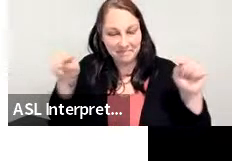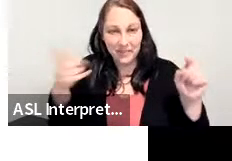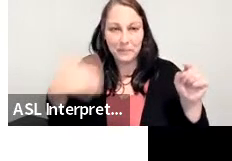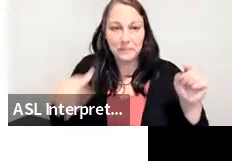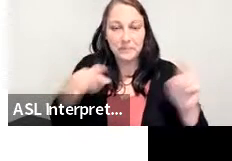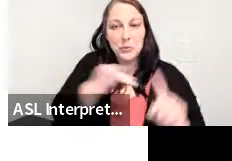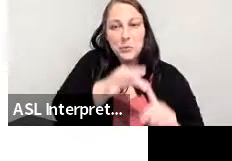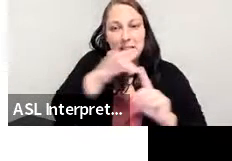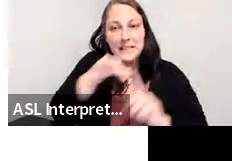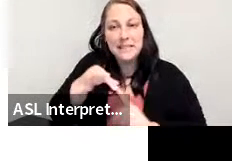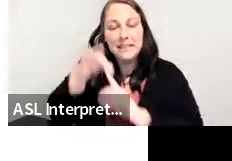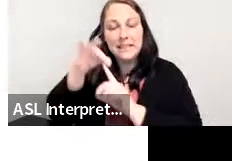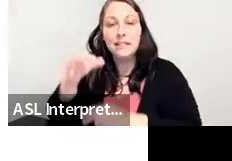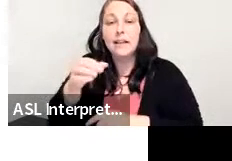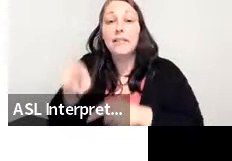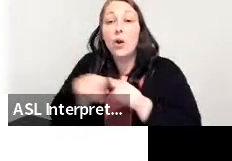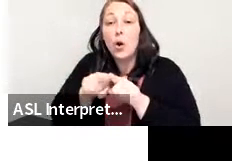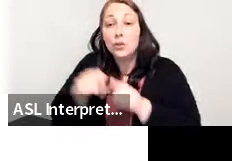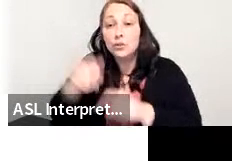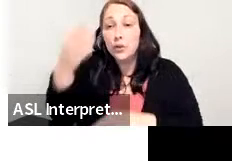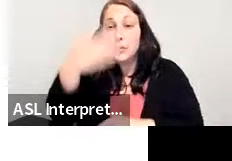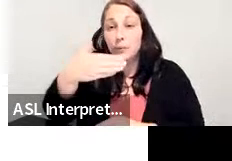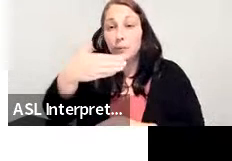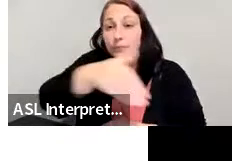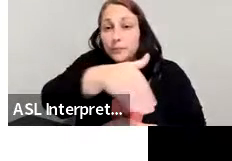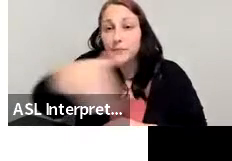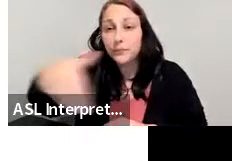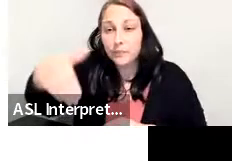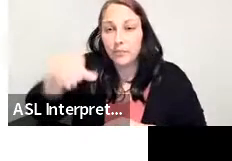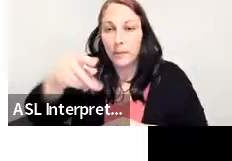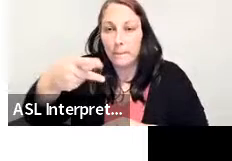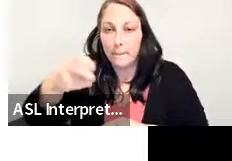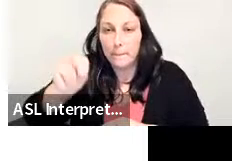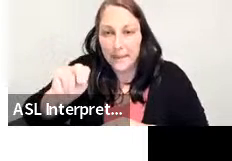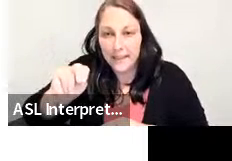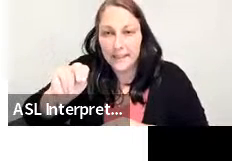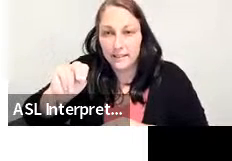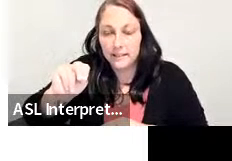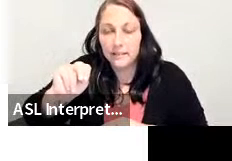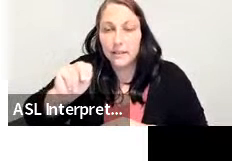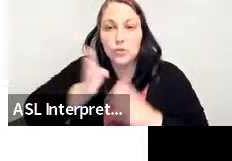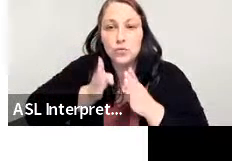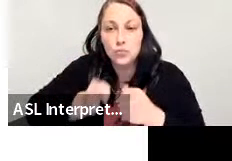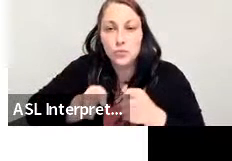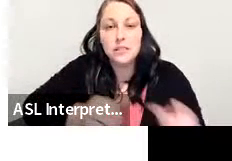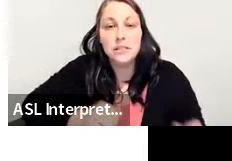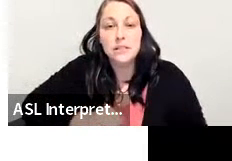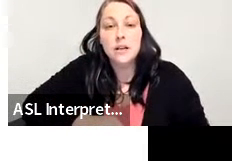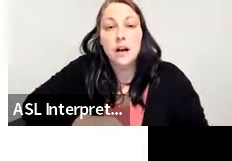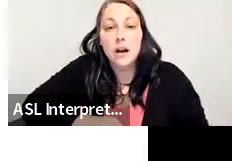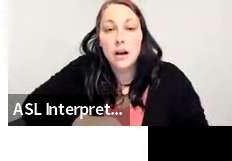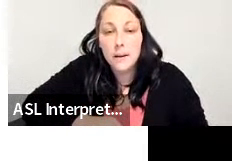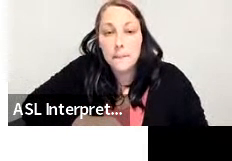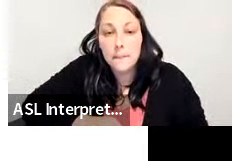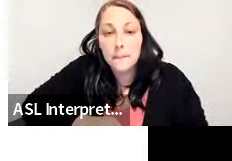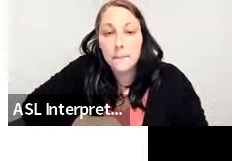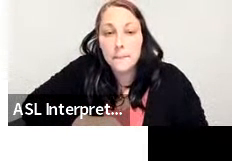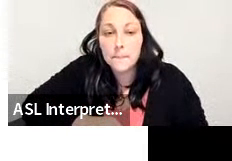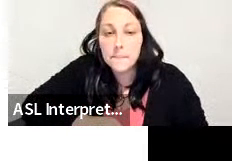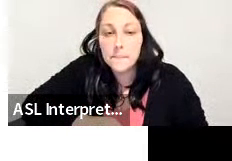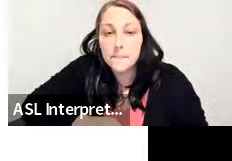Market District here along Penn Street. The site, due to its location, has a large